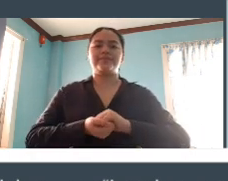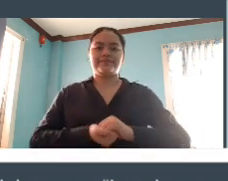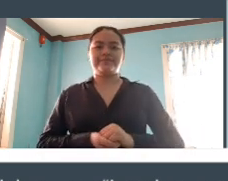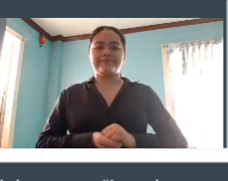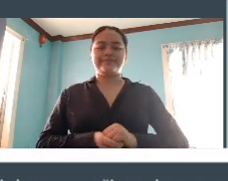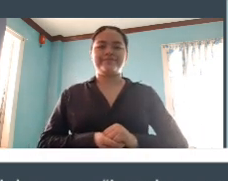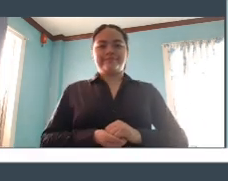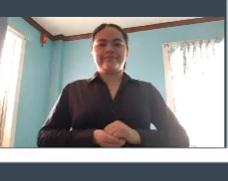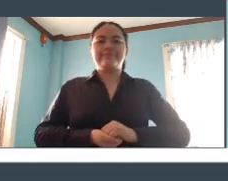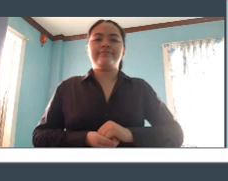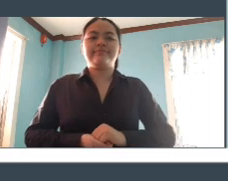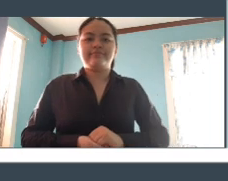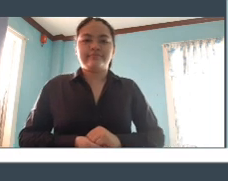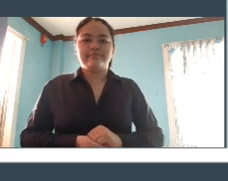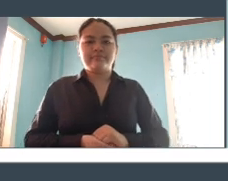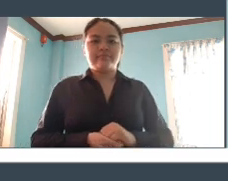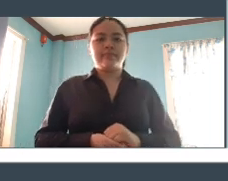disasters.